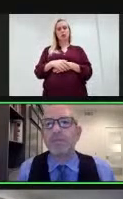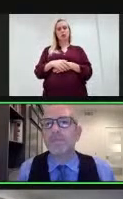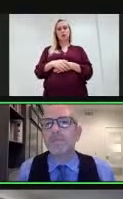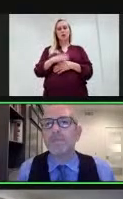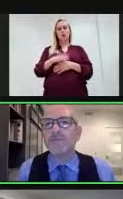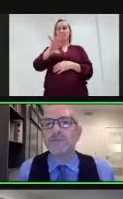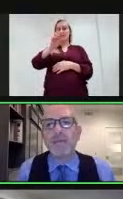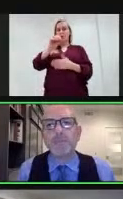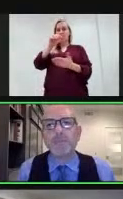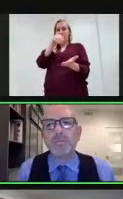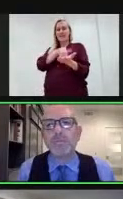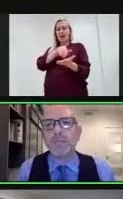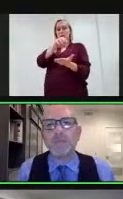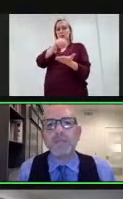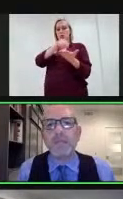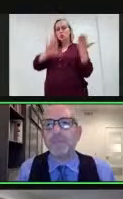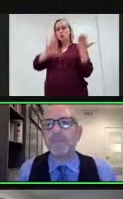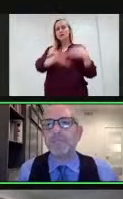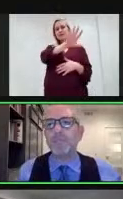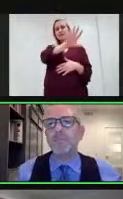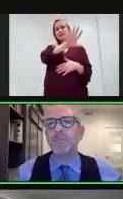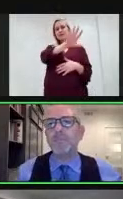40,000 students,